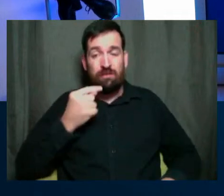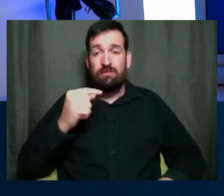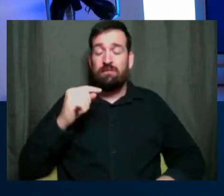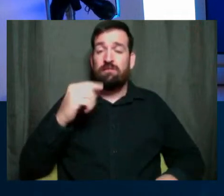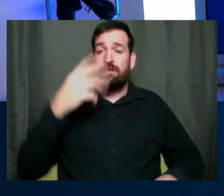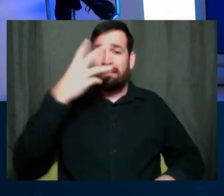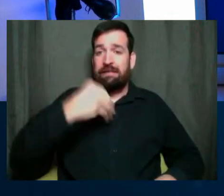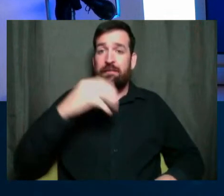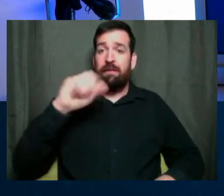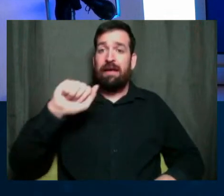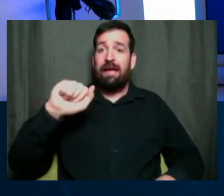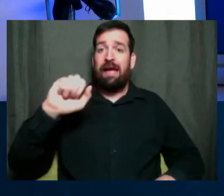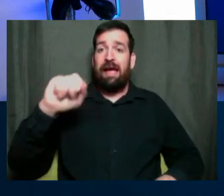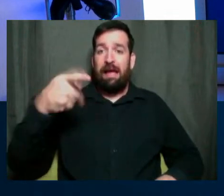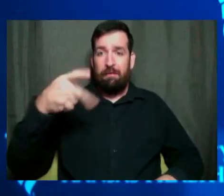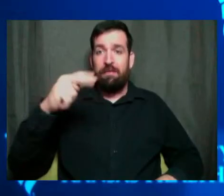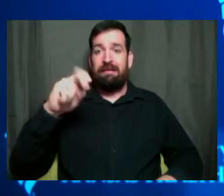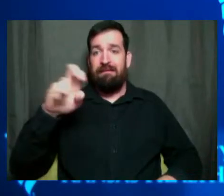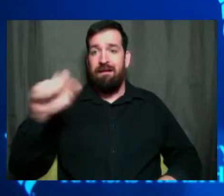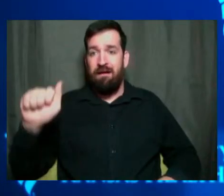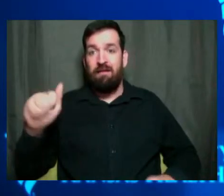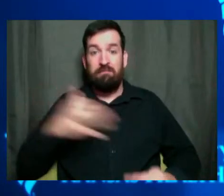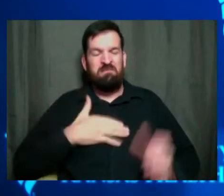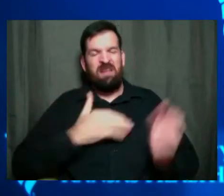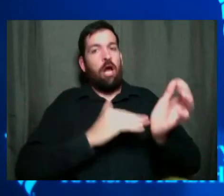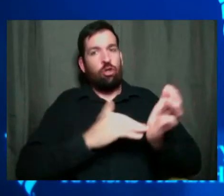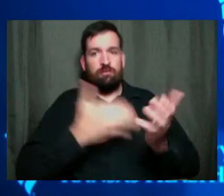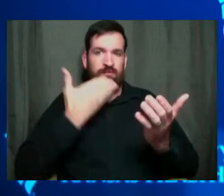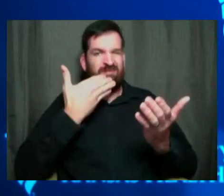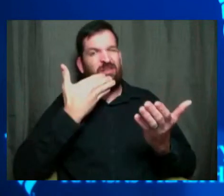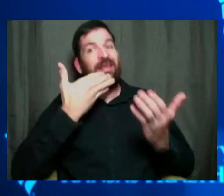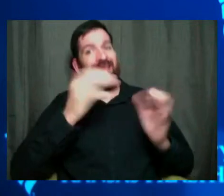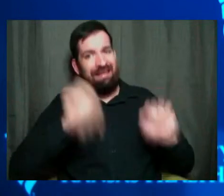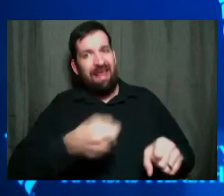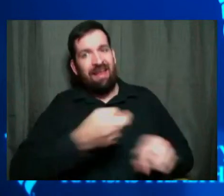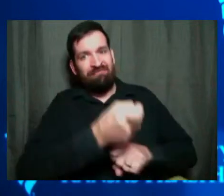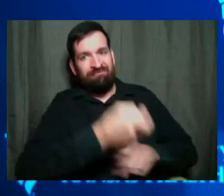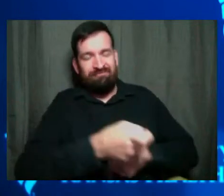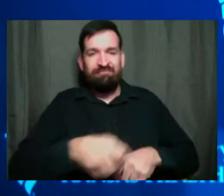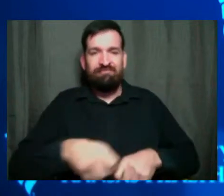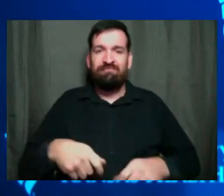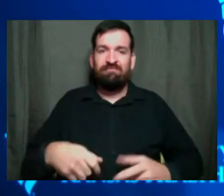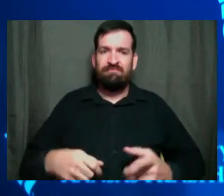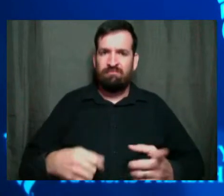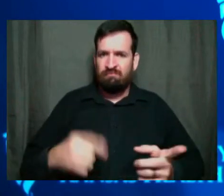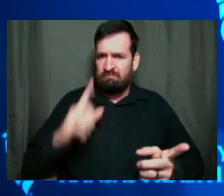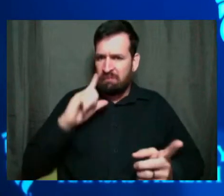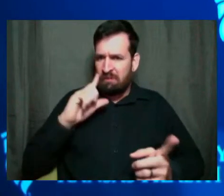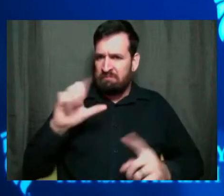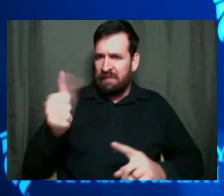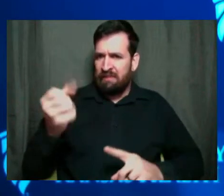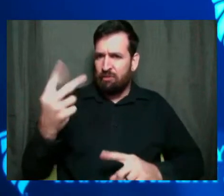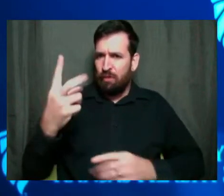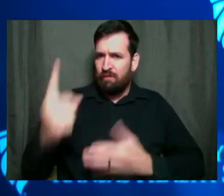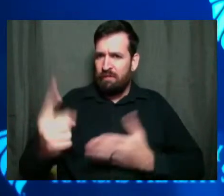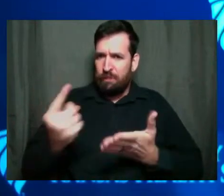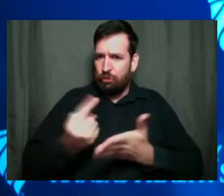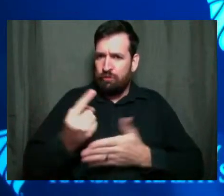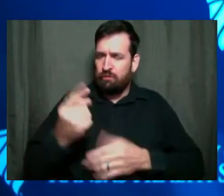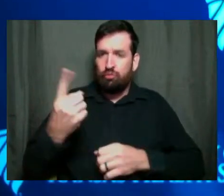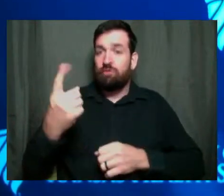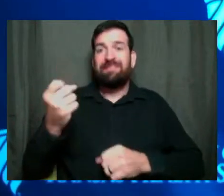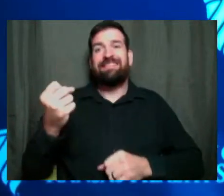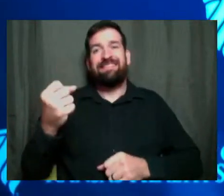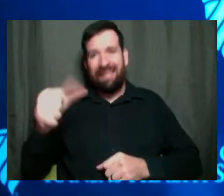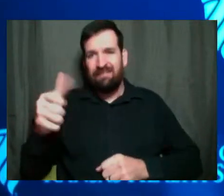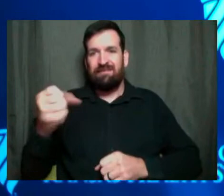doctor, so I can make fun of him. Okay. He does a great job. And I went on Cpap about 10 or 12 years ago, I think. It's been at least 10 years. Yeah, and